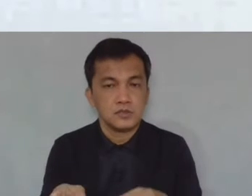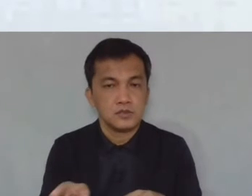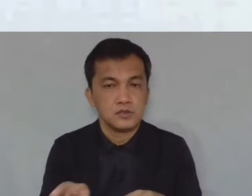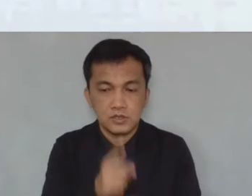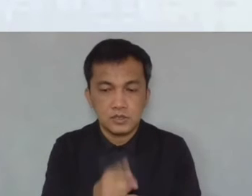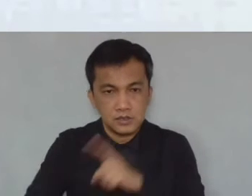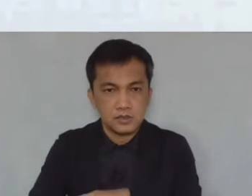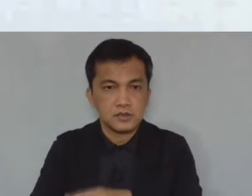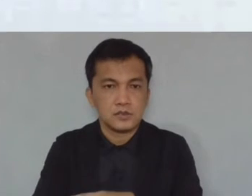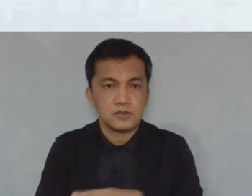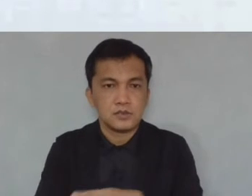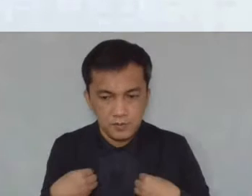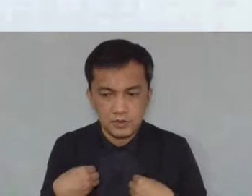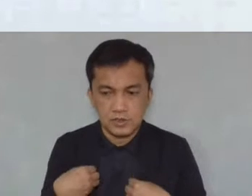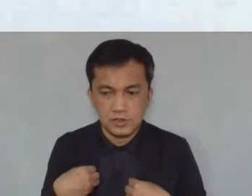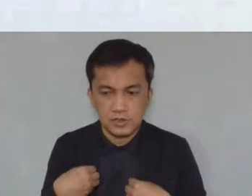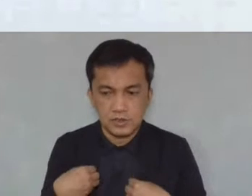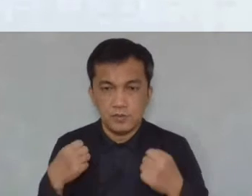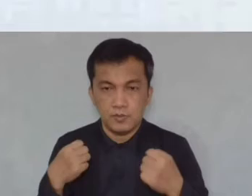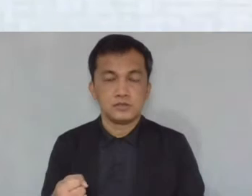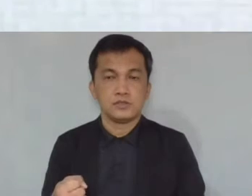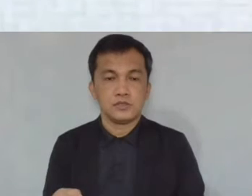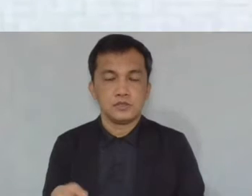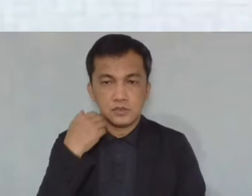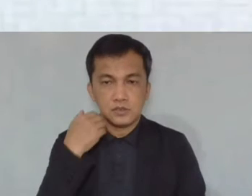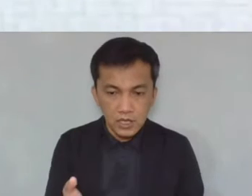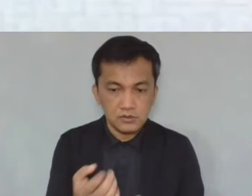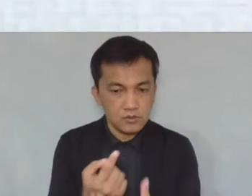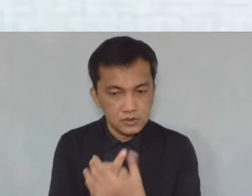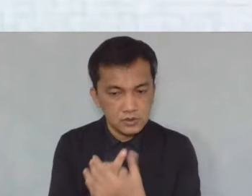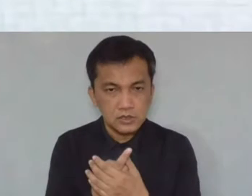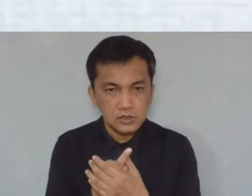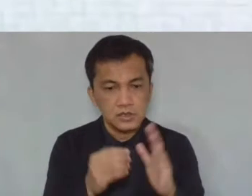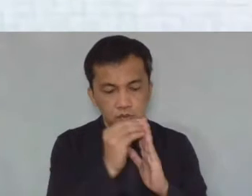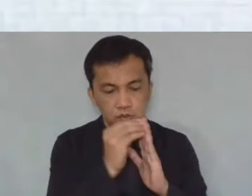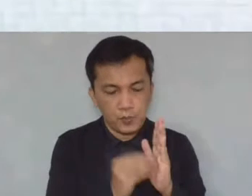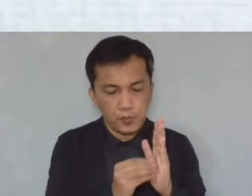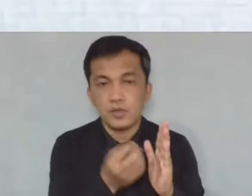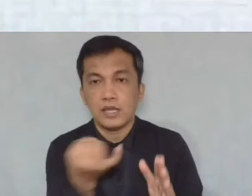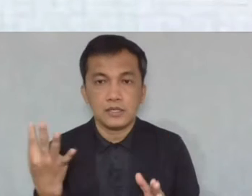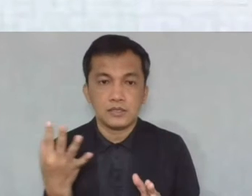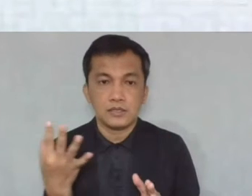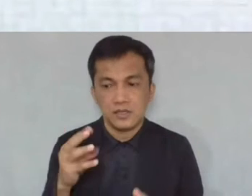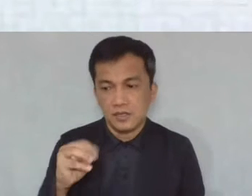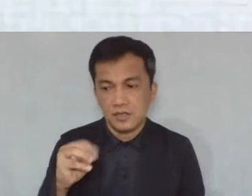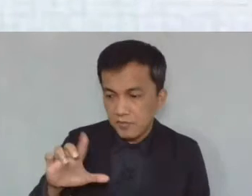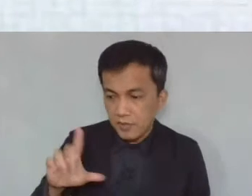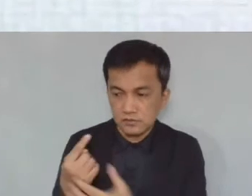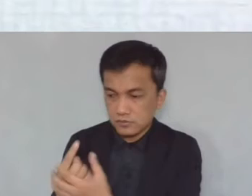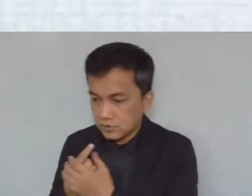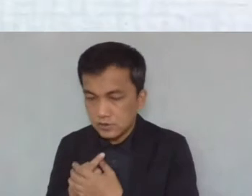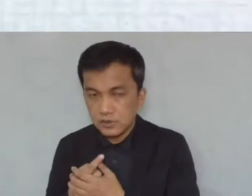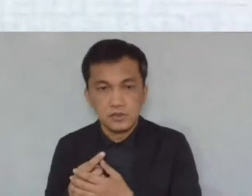incidents, admitted, discharged, recovered, died, quarantined, in the home and in the mild quarantine